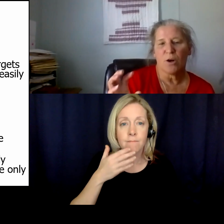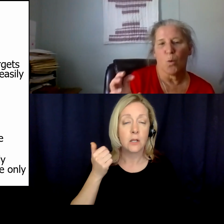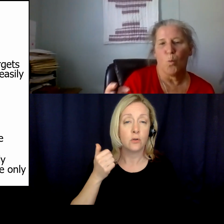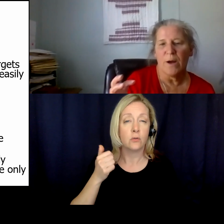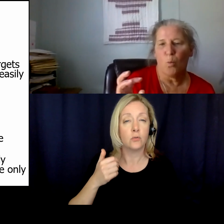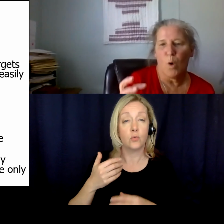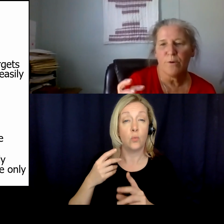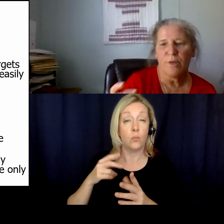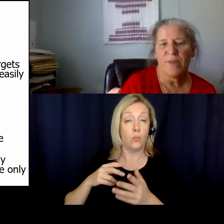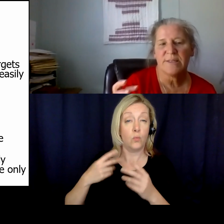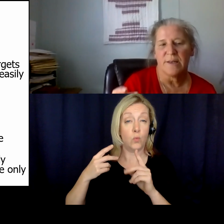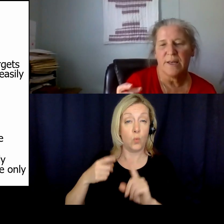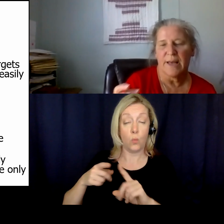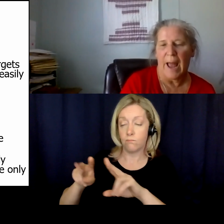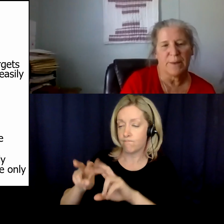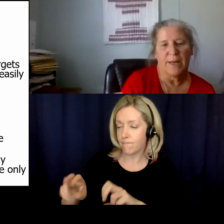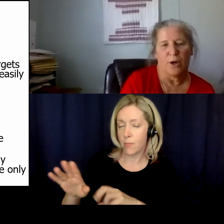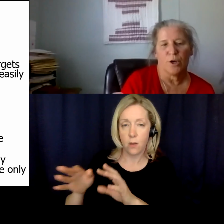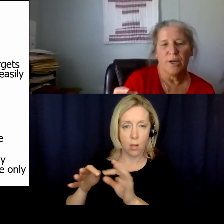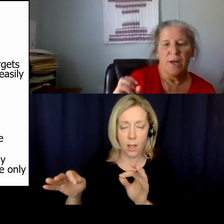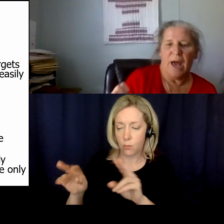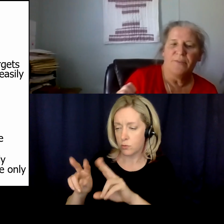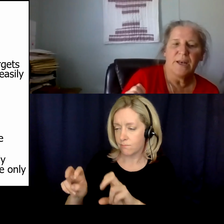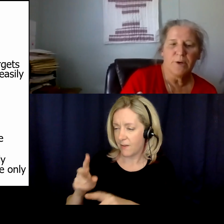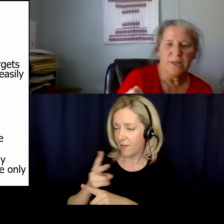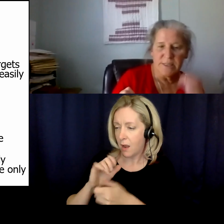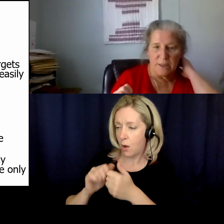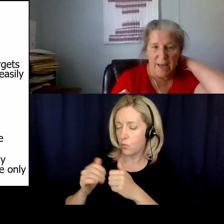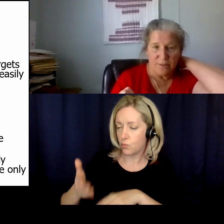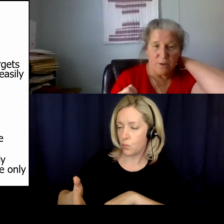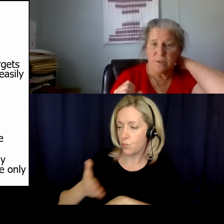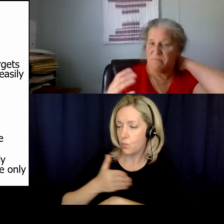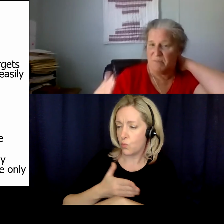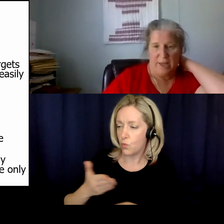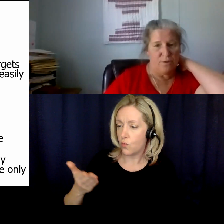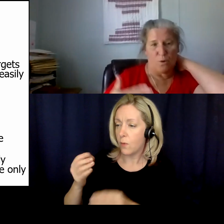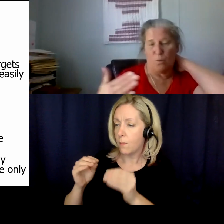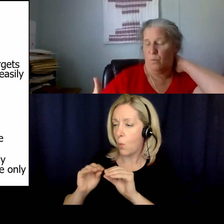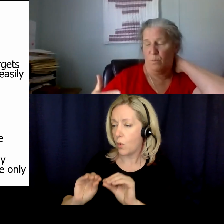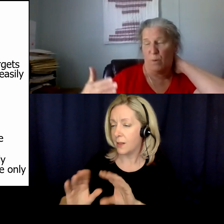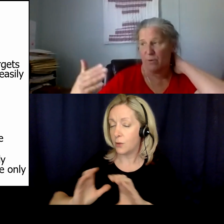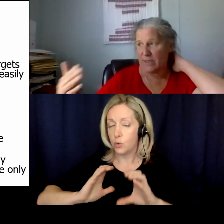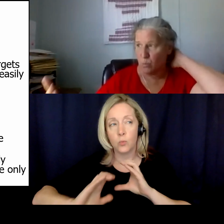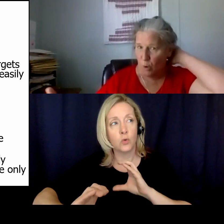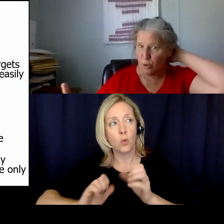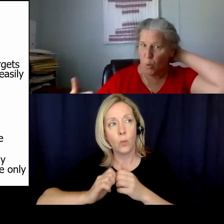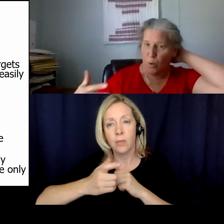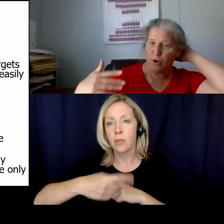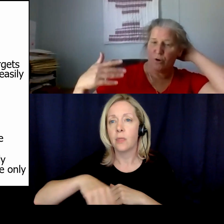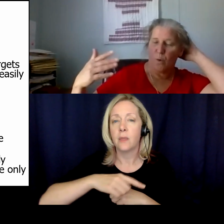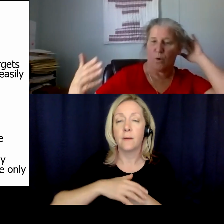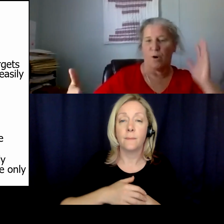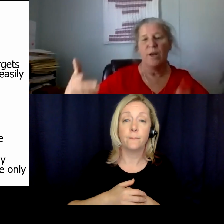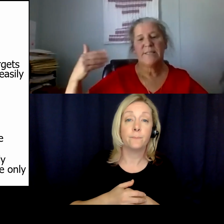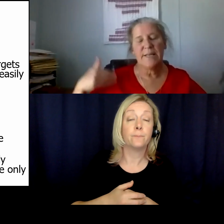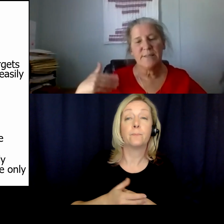this better? What are the things that need to happen here? And then I'm going to select those, either whether it's word